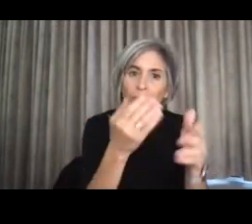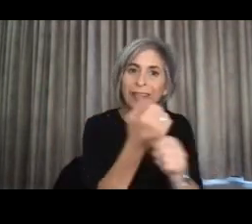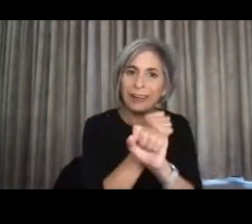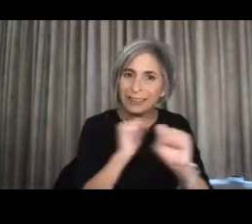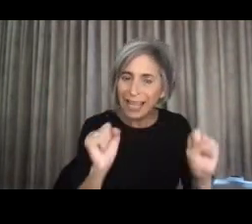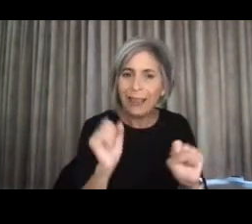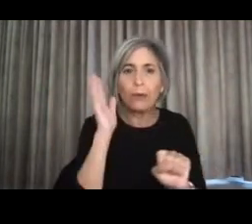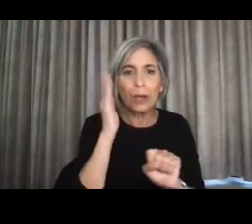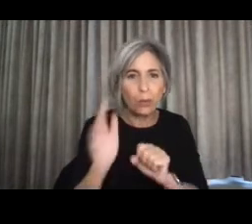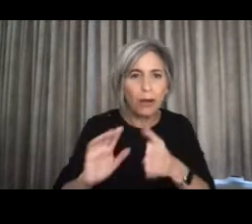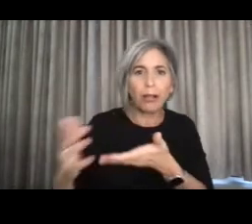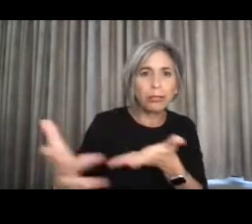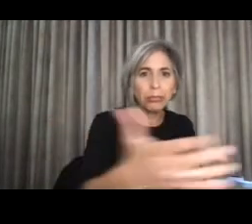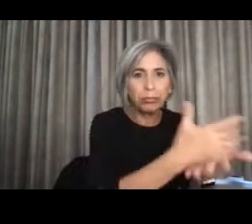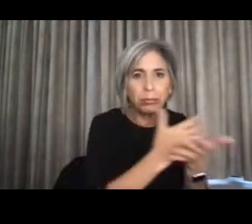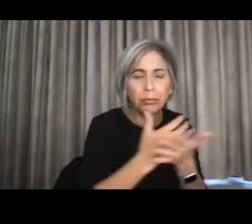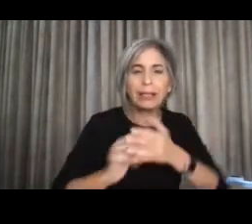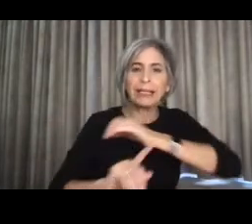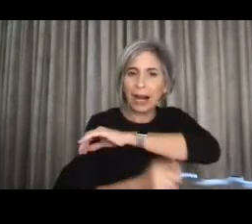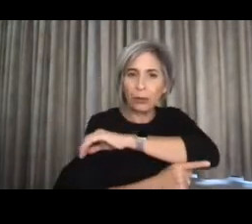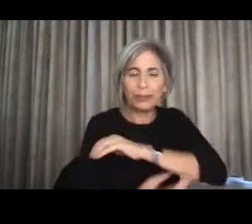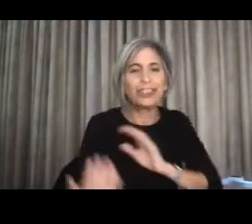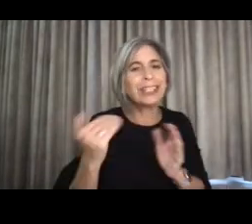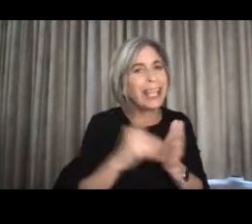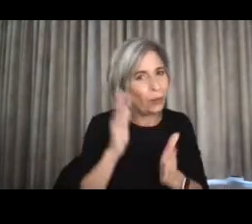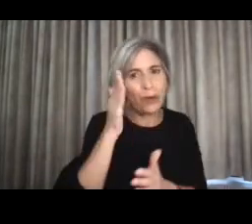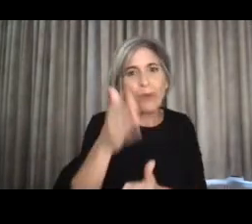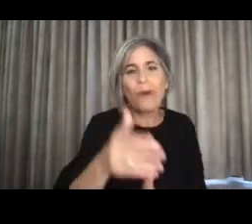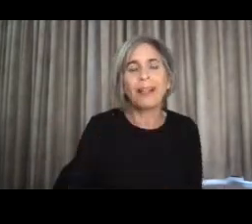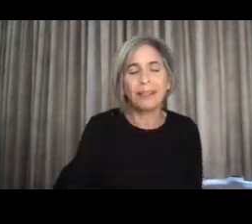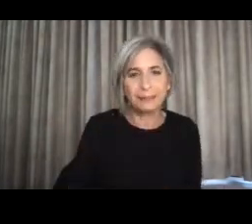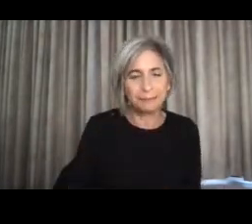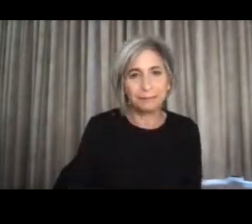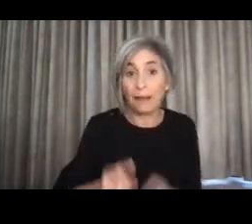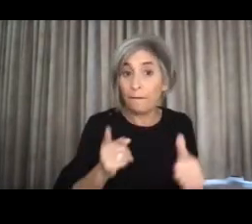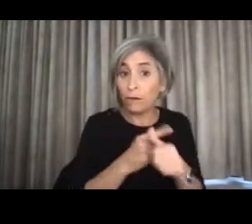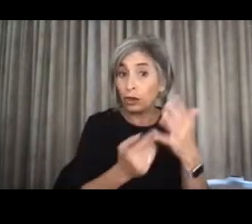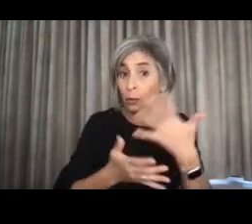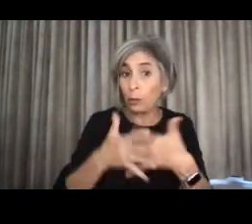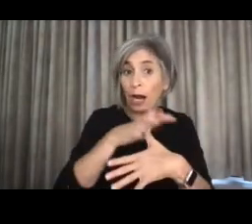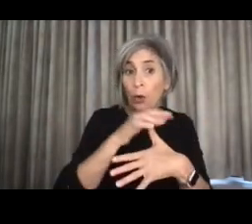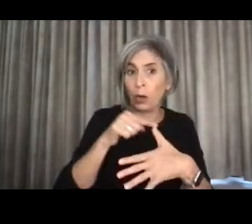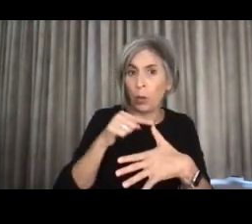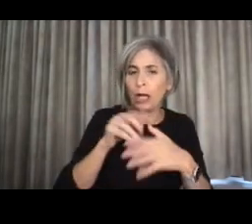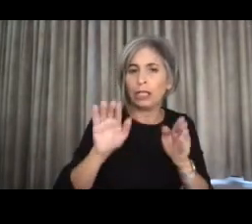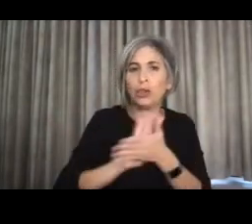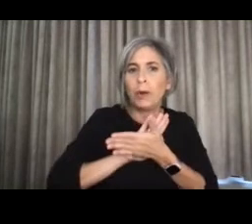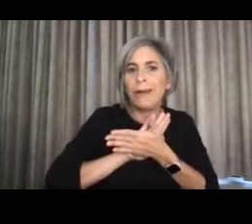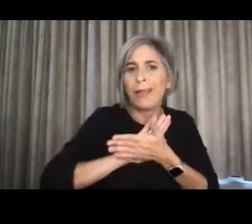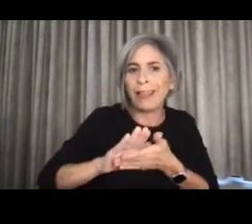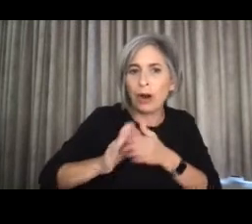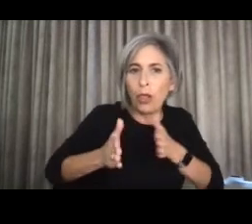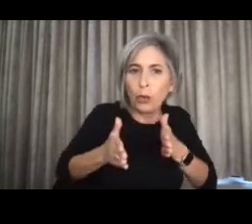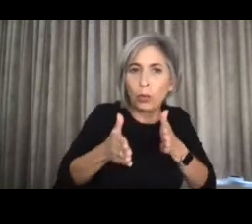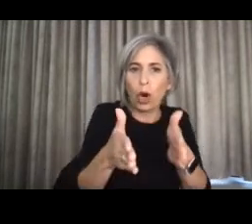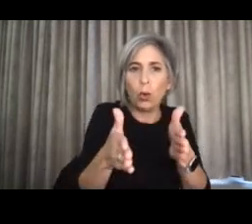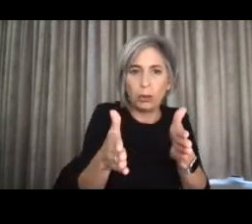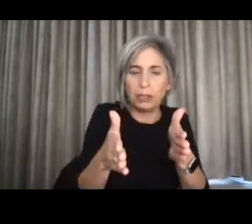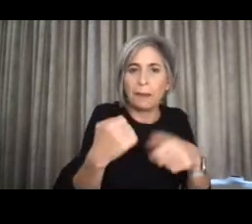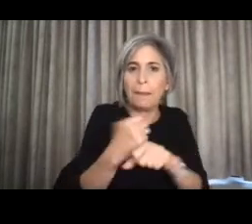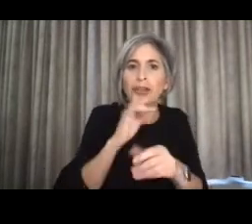roads are safe to pass through and drive through, then we'll start picking up the debris. Our first priority is clearing the roads, make sure that the roads are